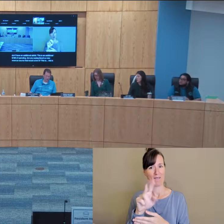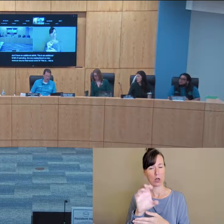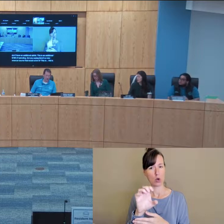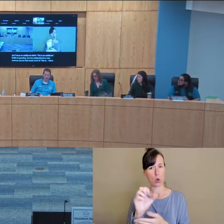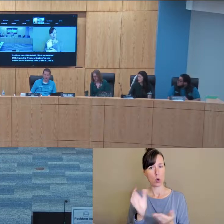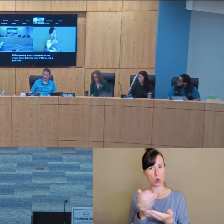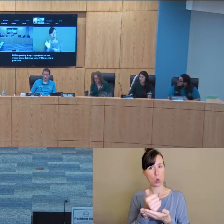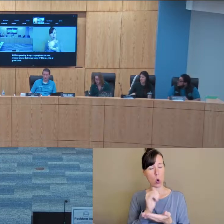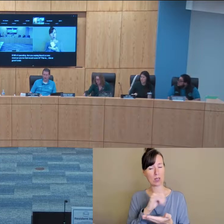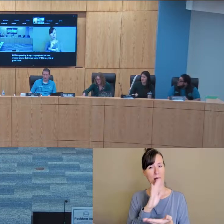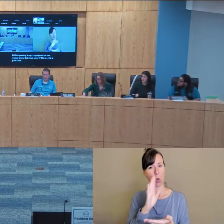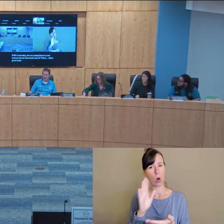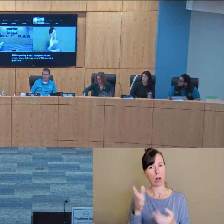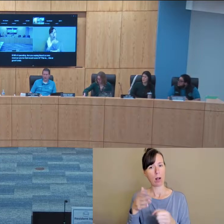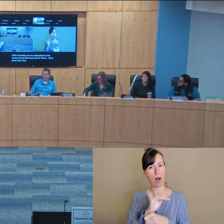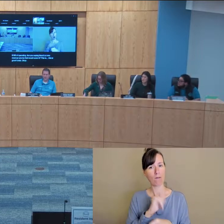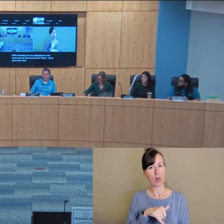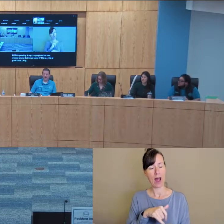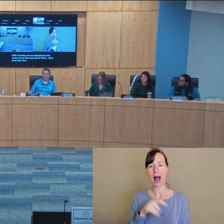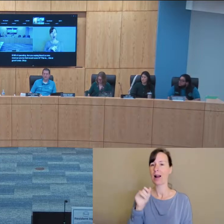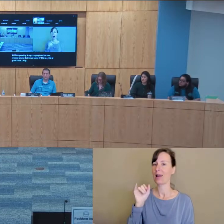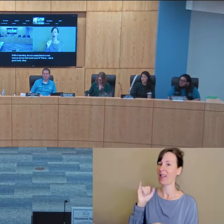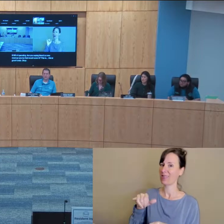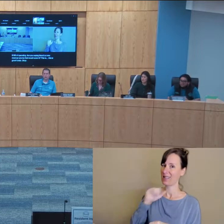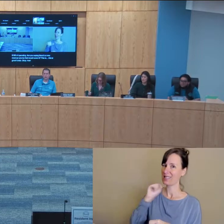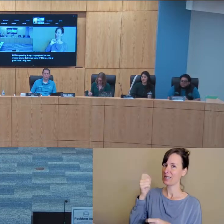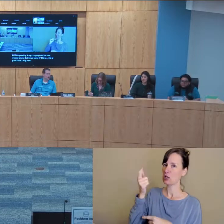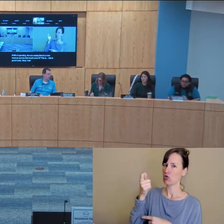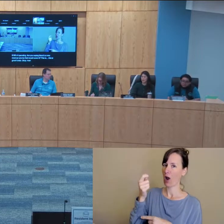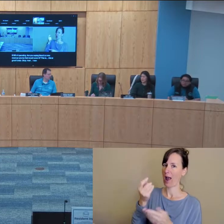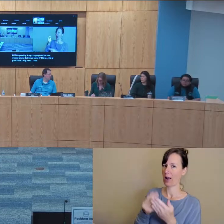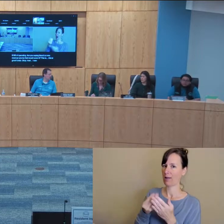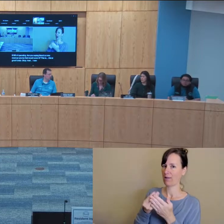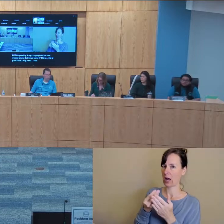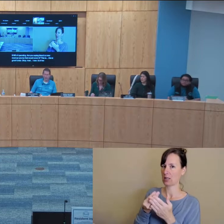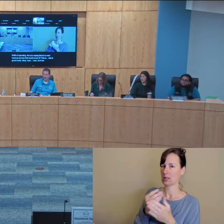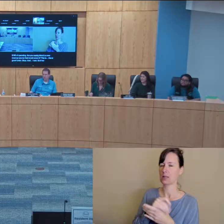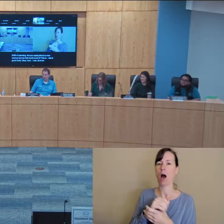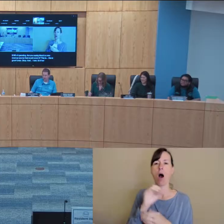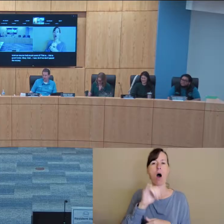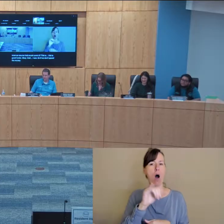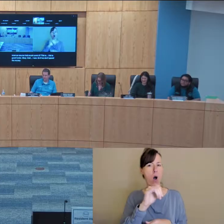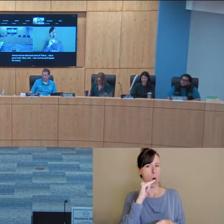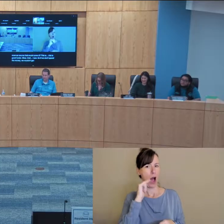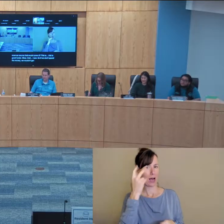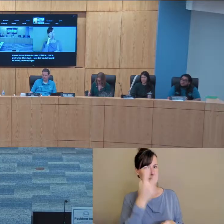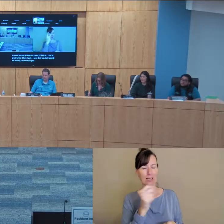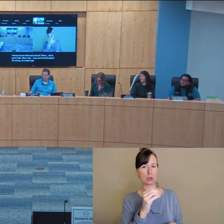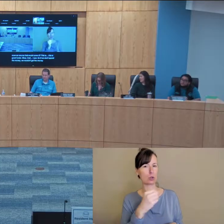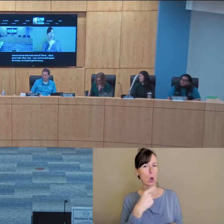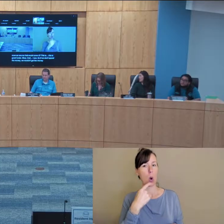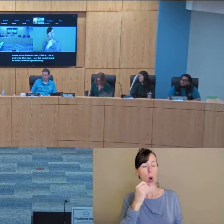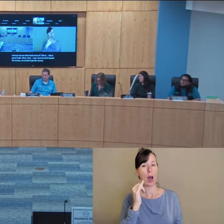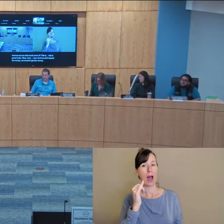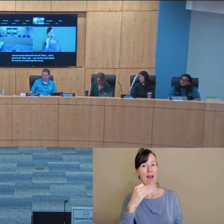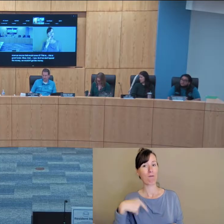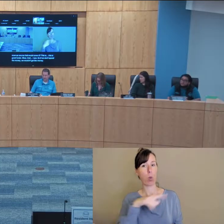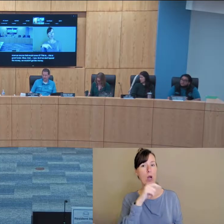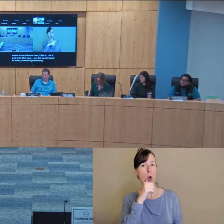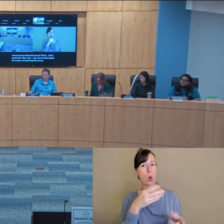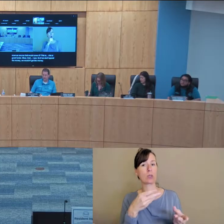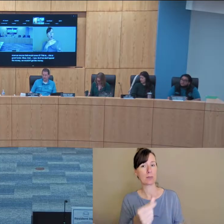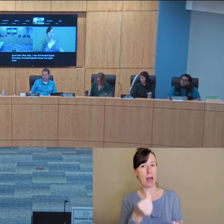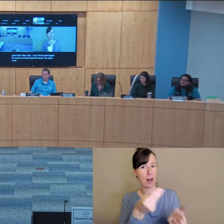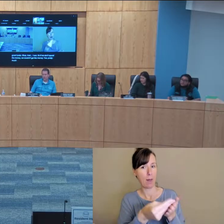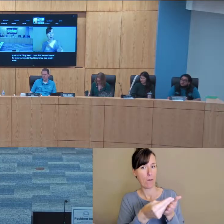funds. Okay. And I see. So if we don't spend the money, we wouldn't get the money. Yes, pretty much.